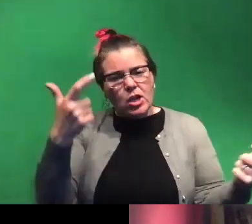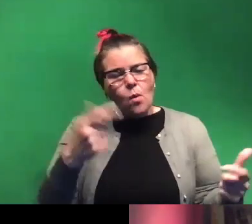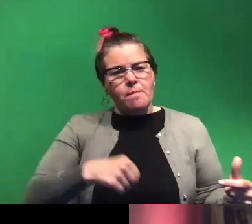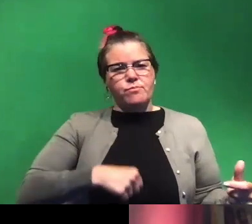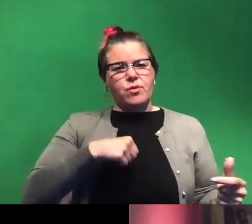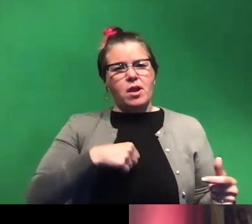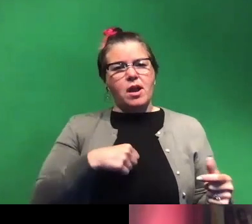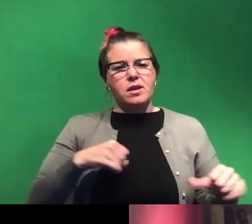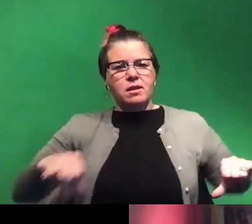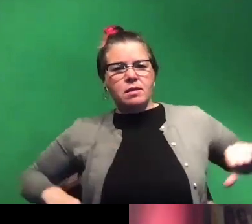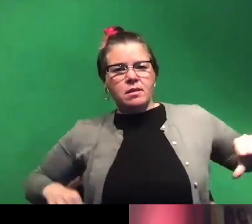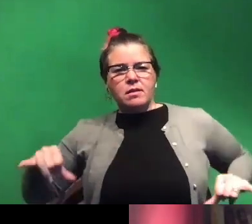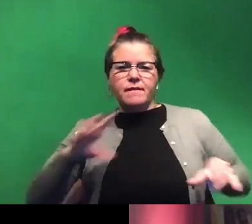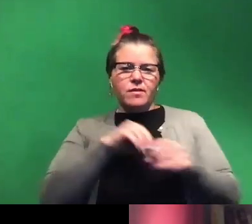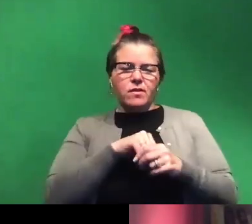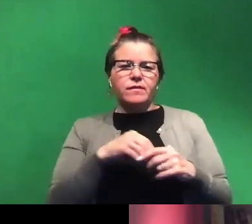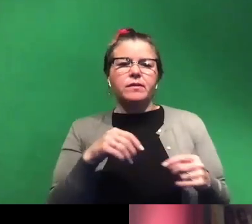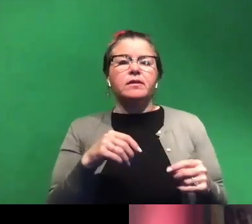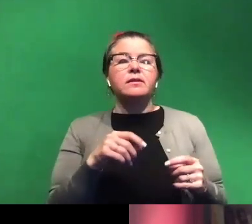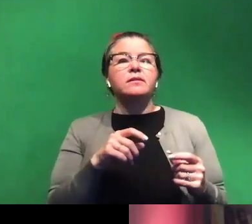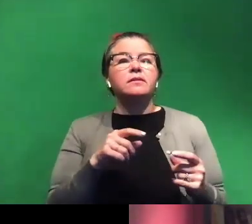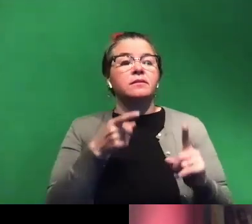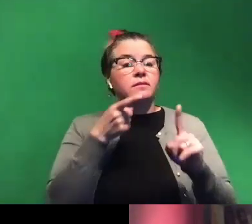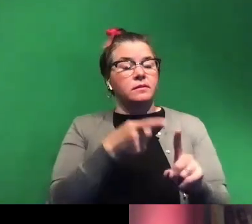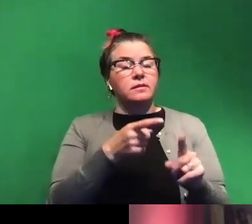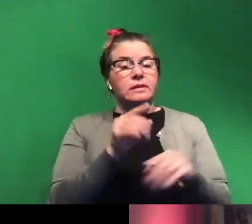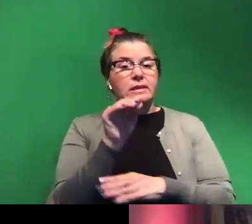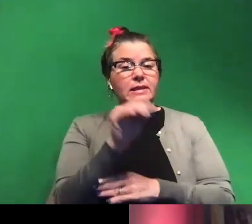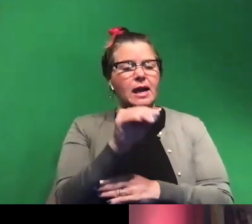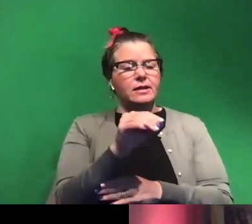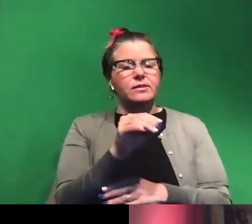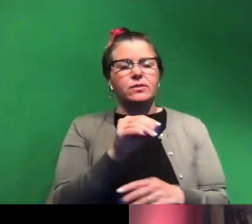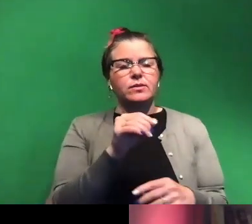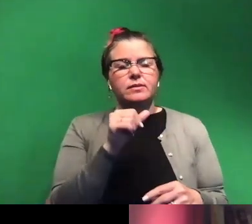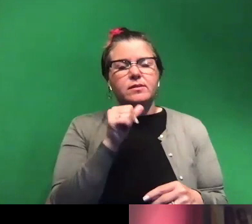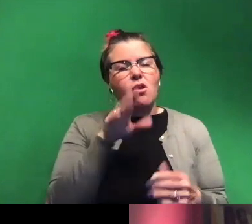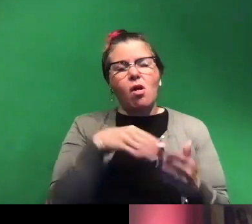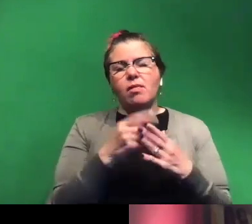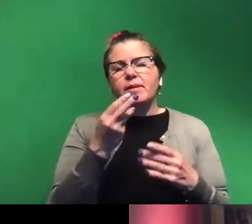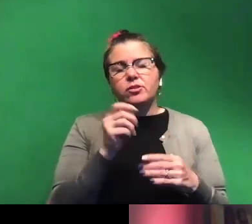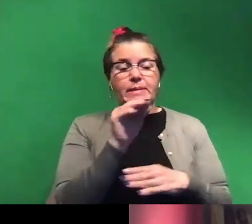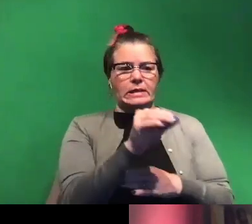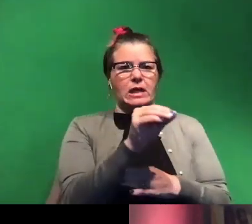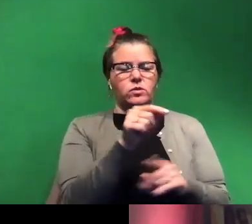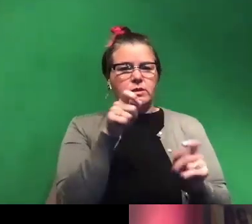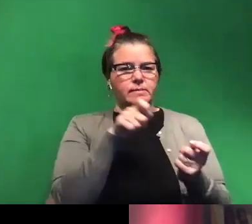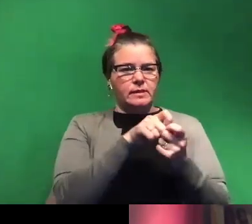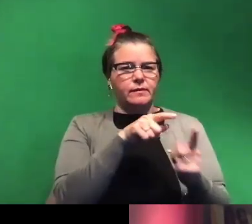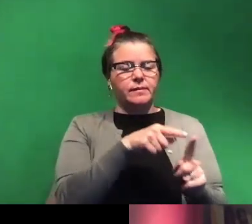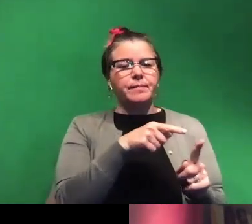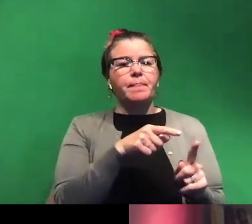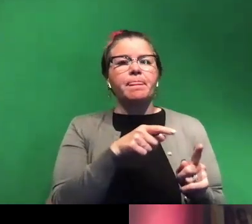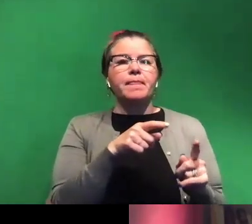lot of showpieces. And then with dinosaurs in particular, not all of paleontology, but dinosaurs in particular, it was that renaissance